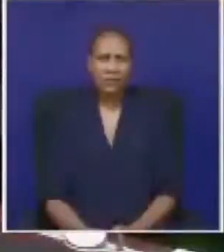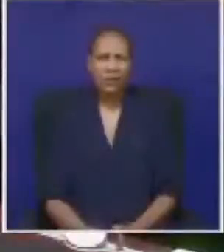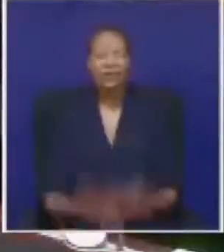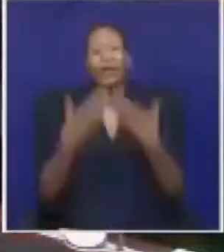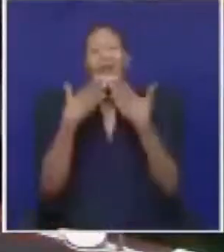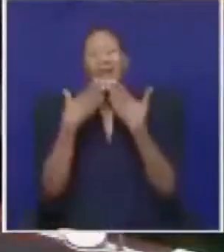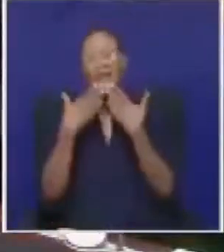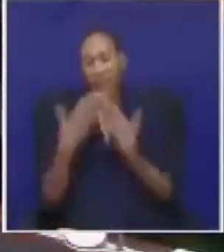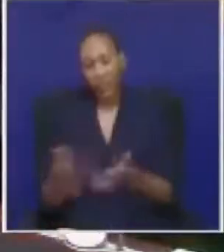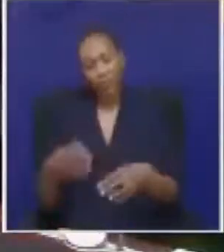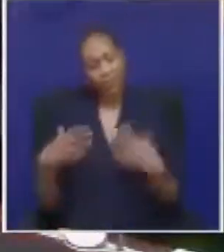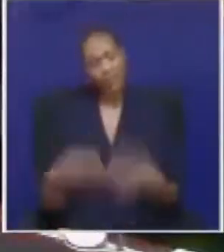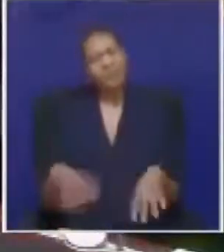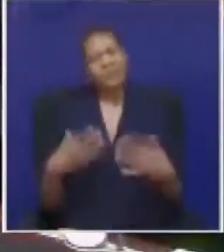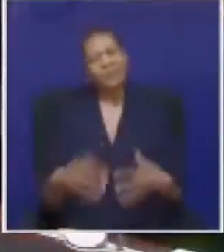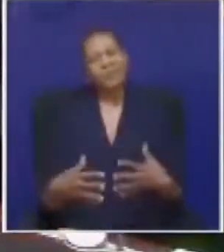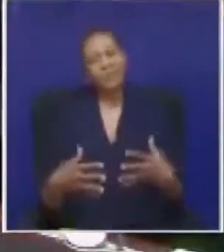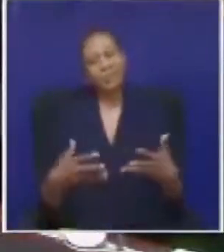Thank you very much,